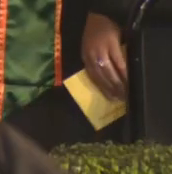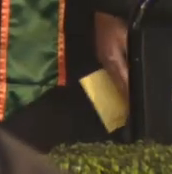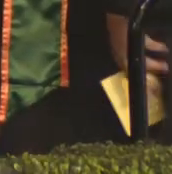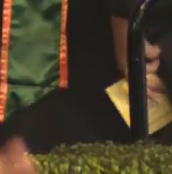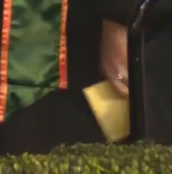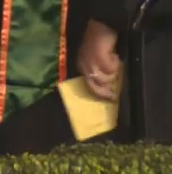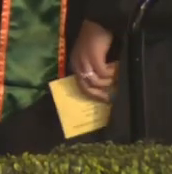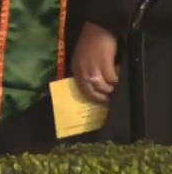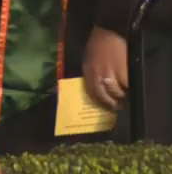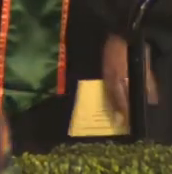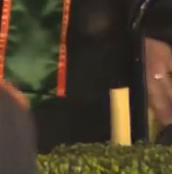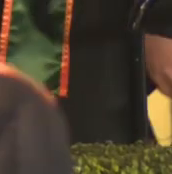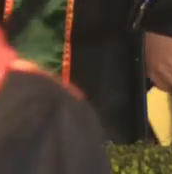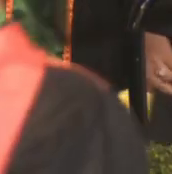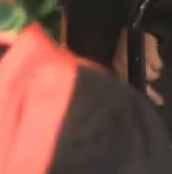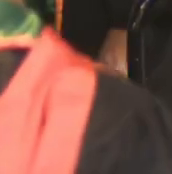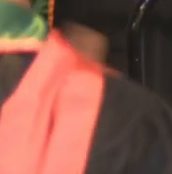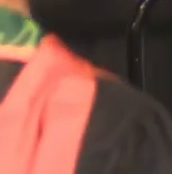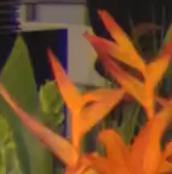Fatma Jawad Alsharshani.